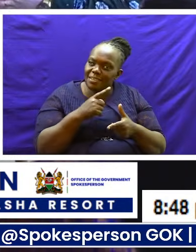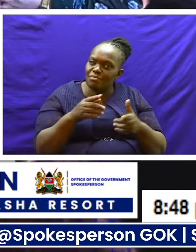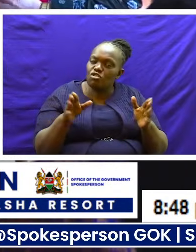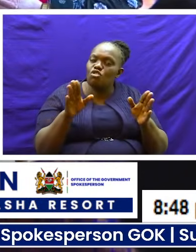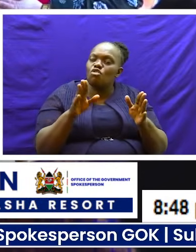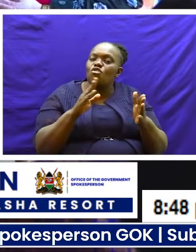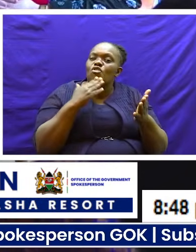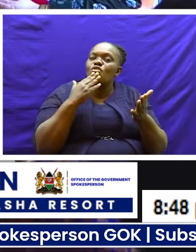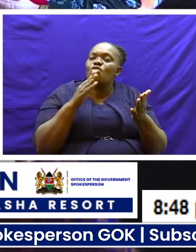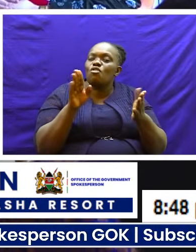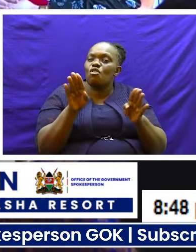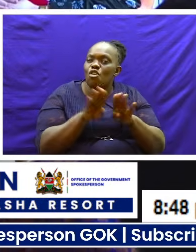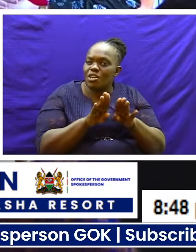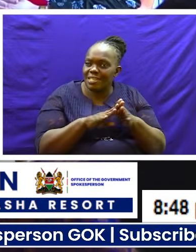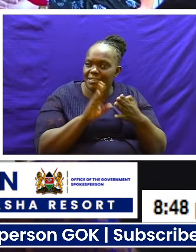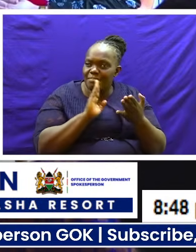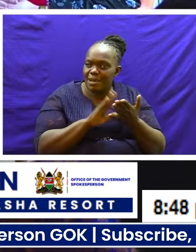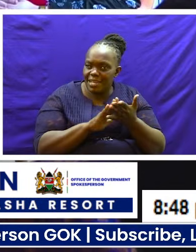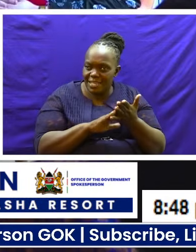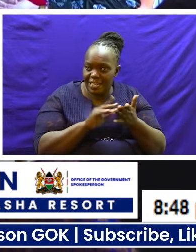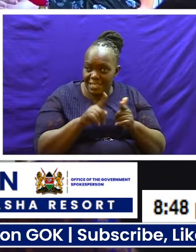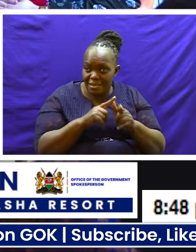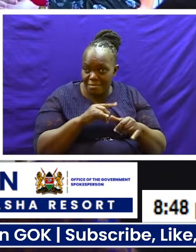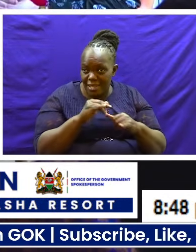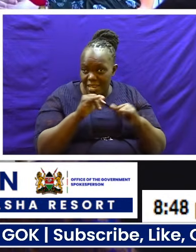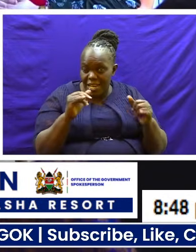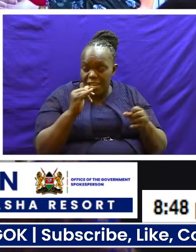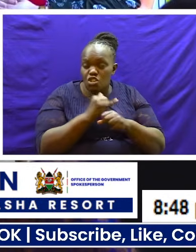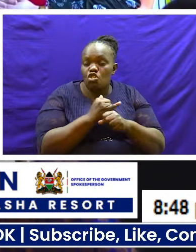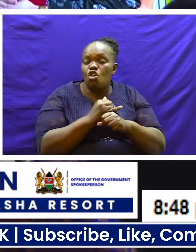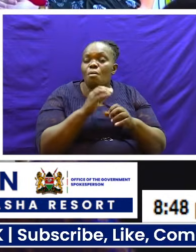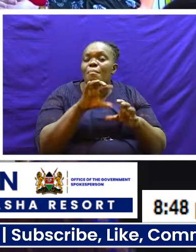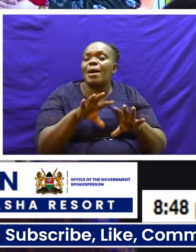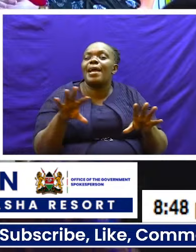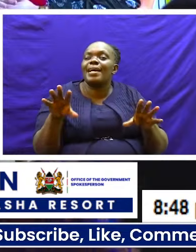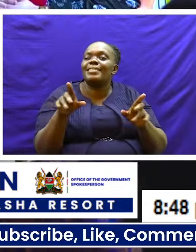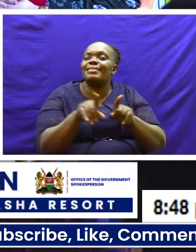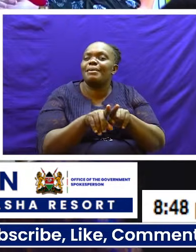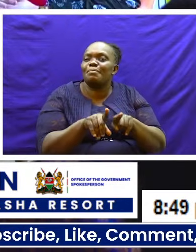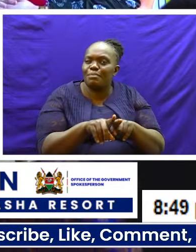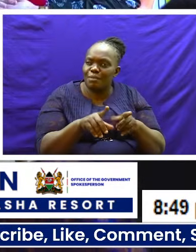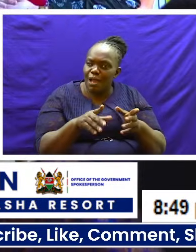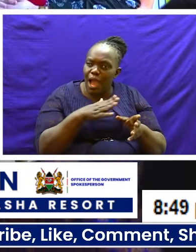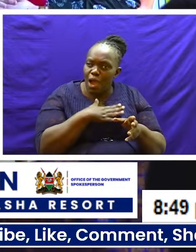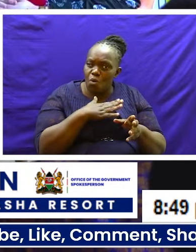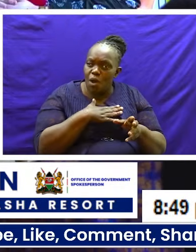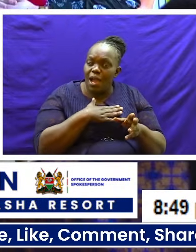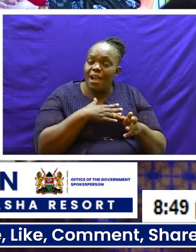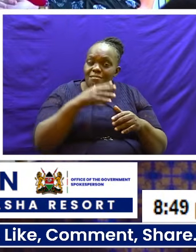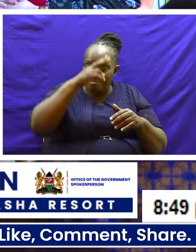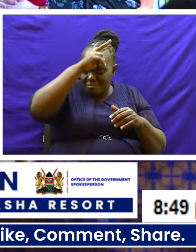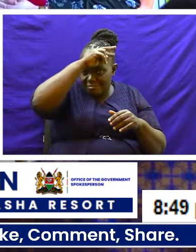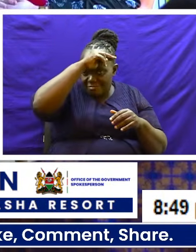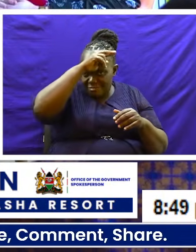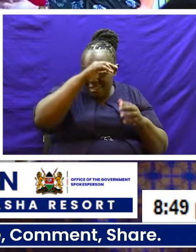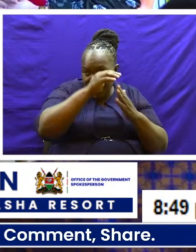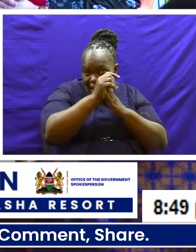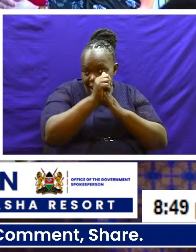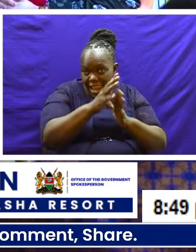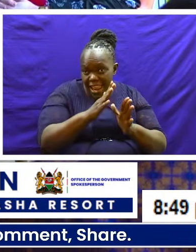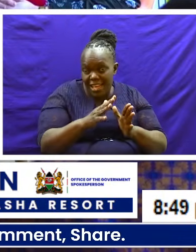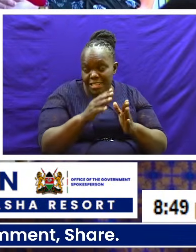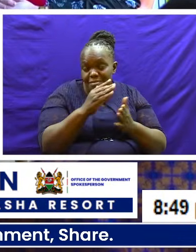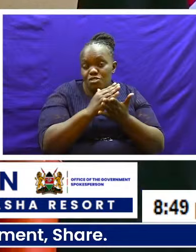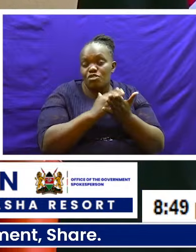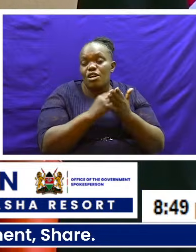remarks. Yes, in terms of aligning to the job market, our career guidance program is